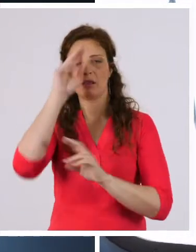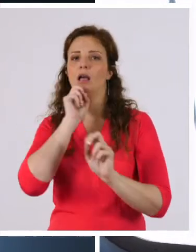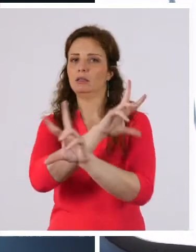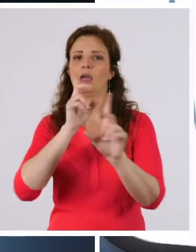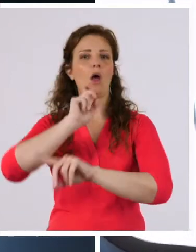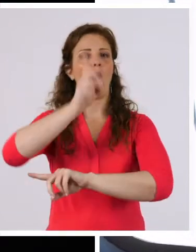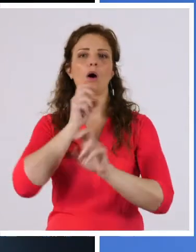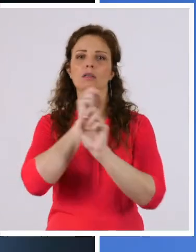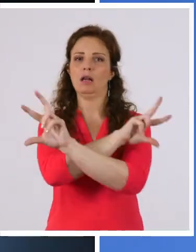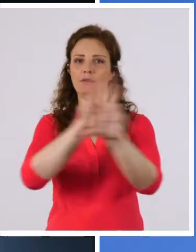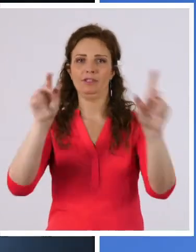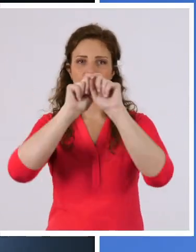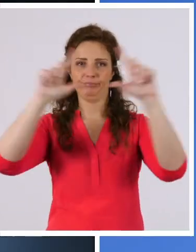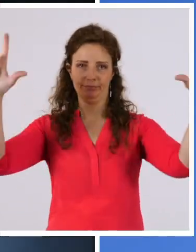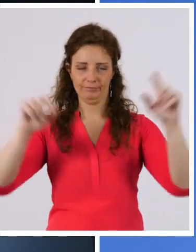system.